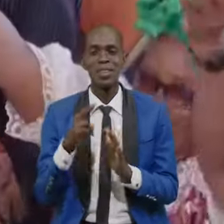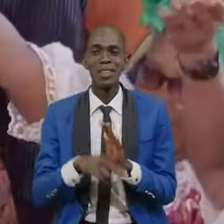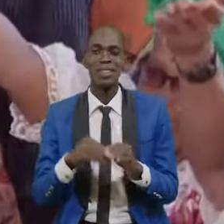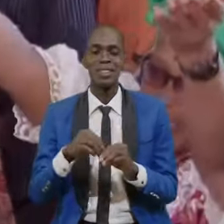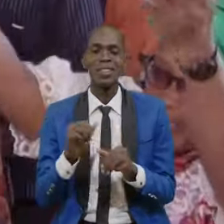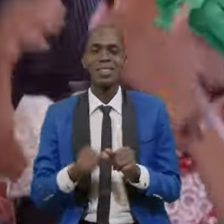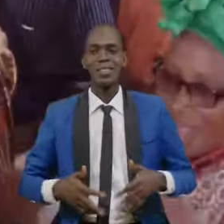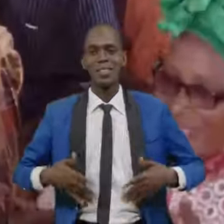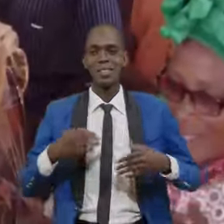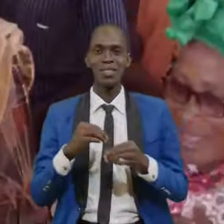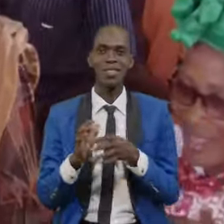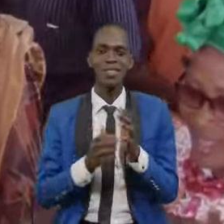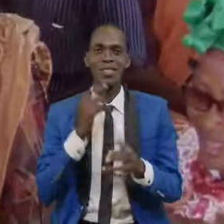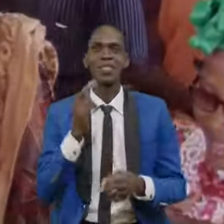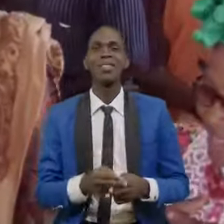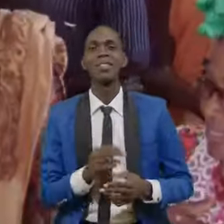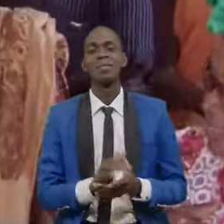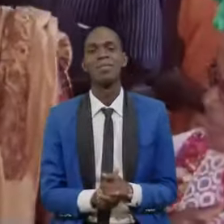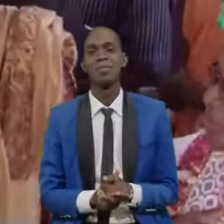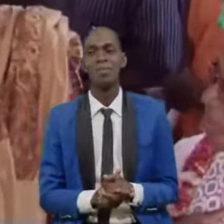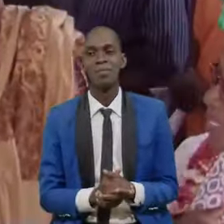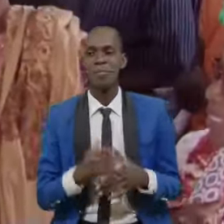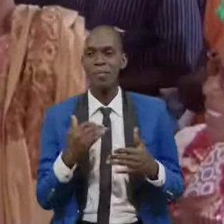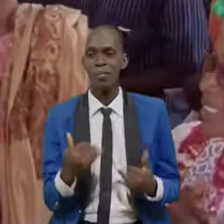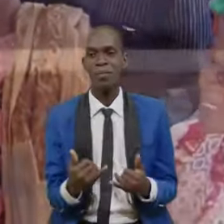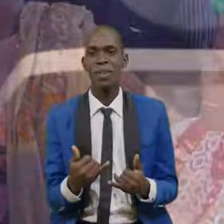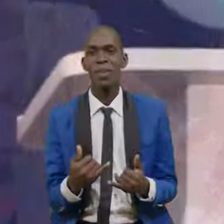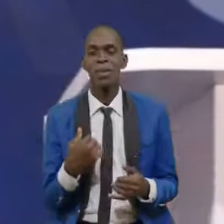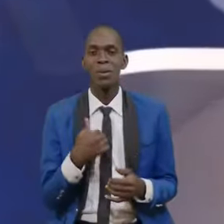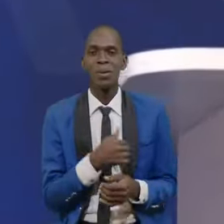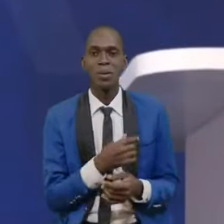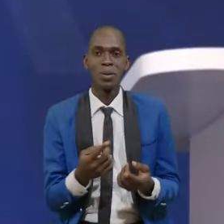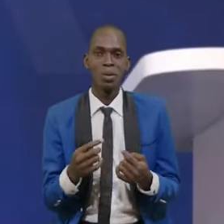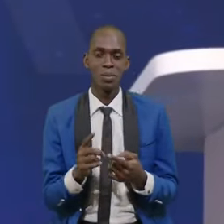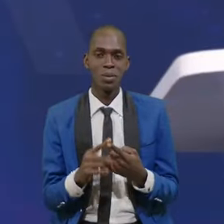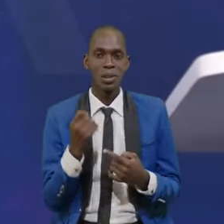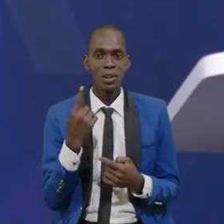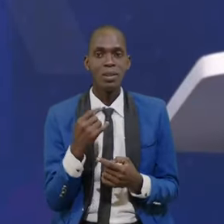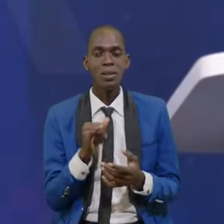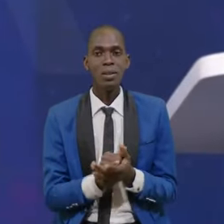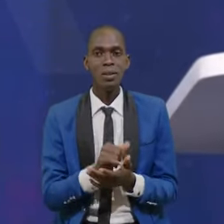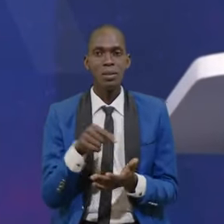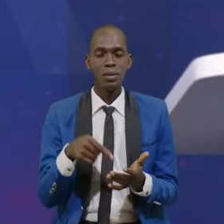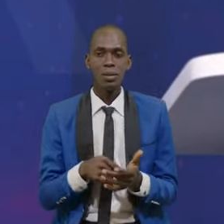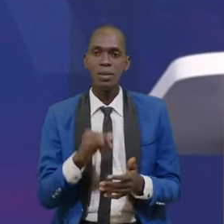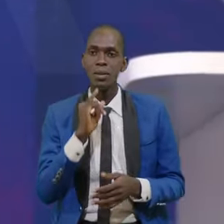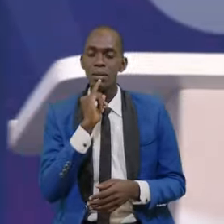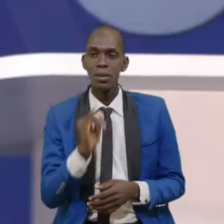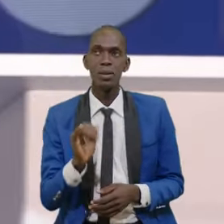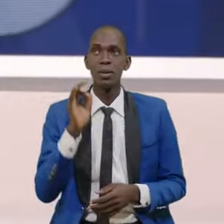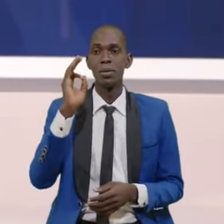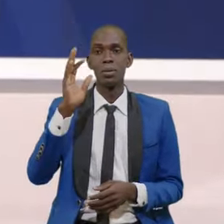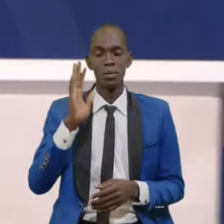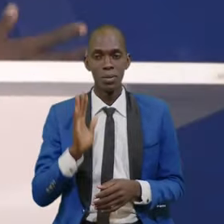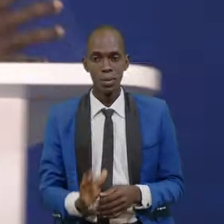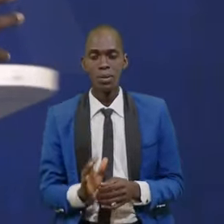Jesus' name. Now, we come, understand, this is Ministers Professionals